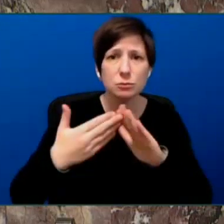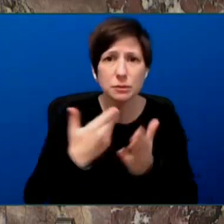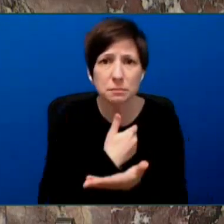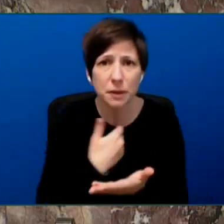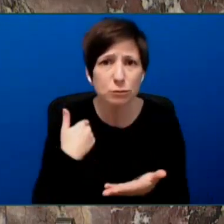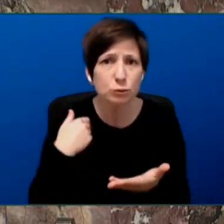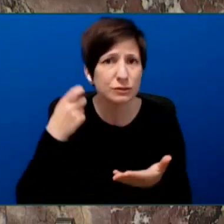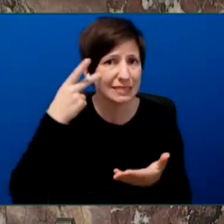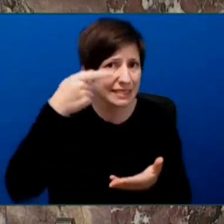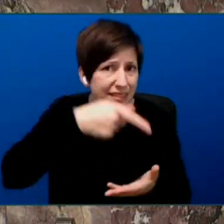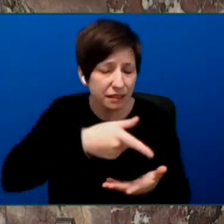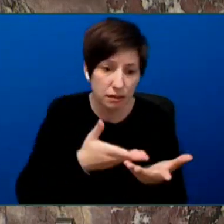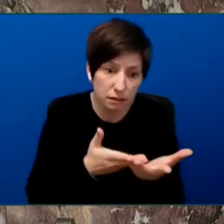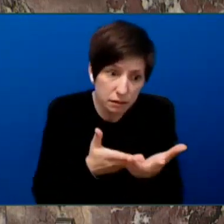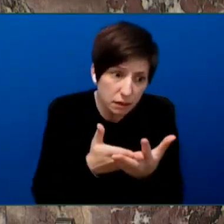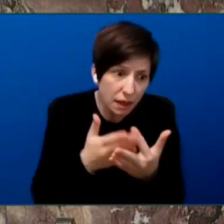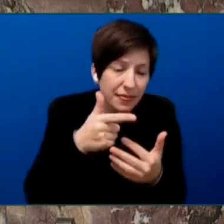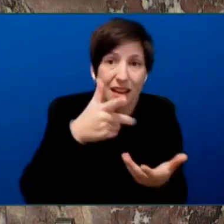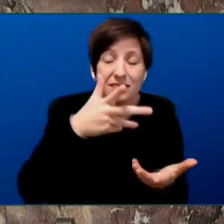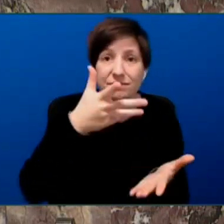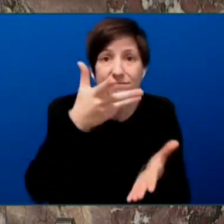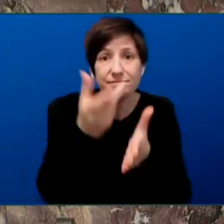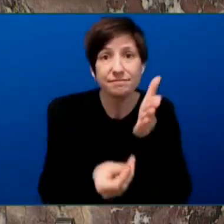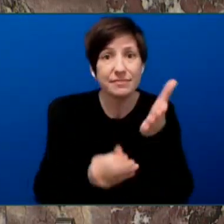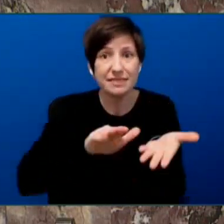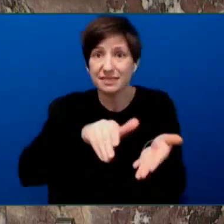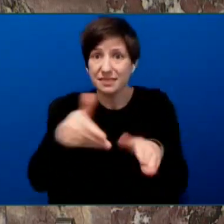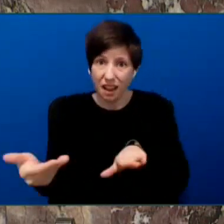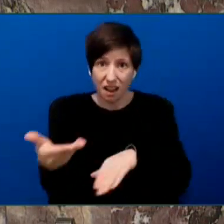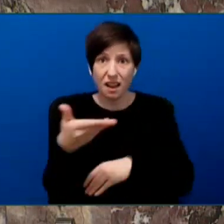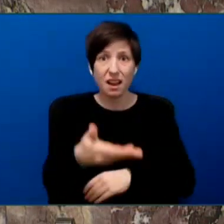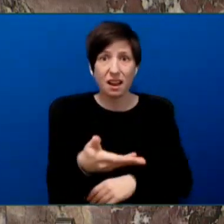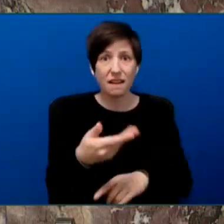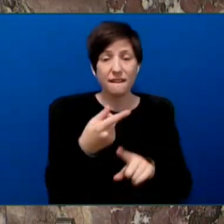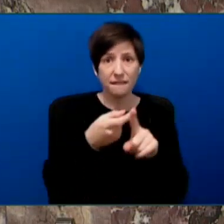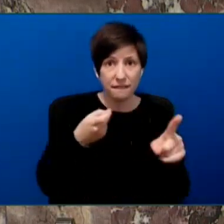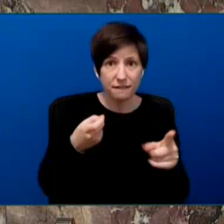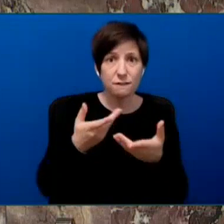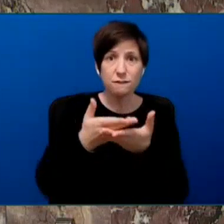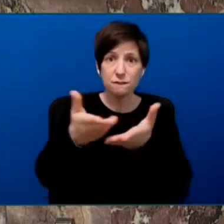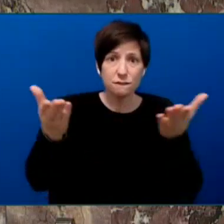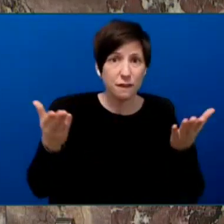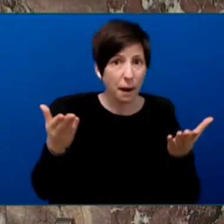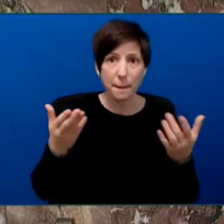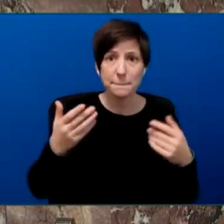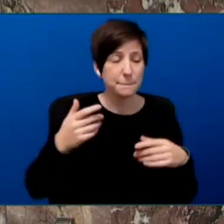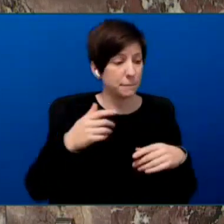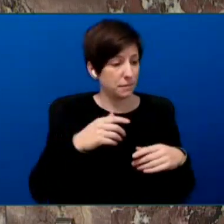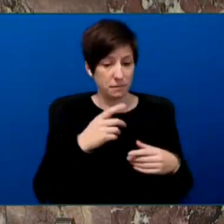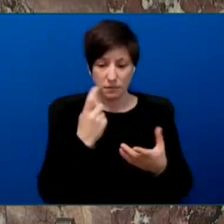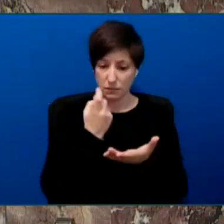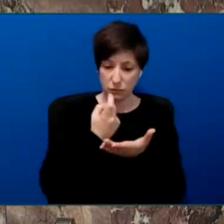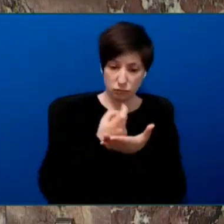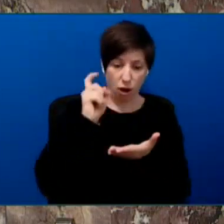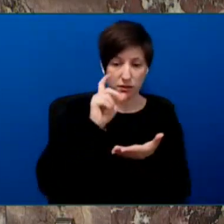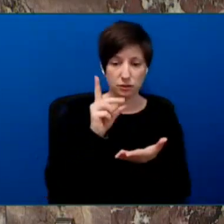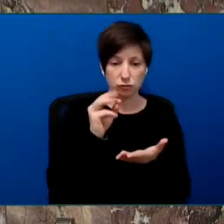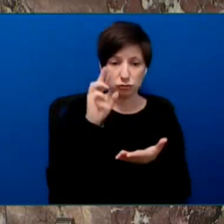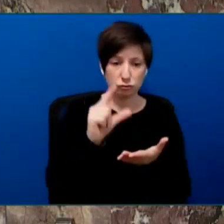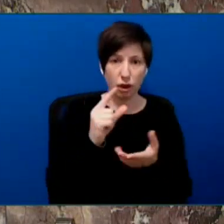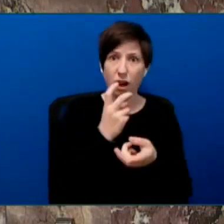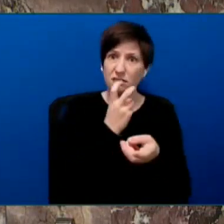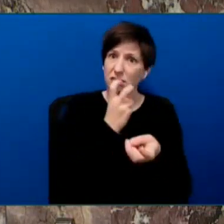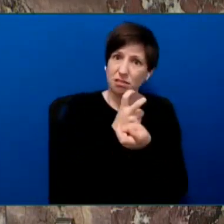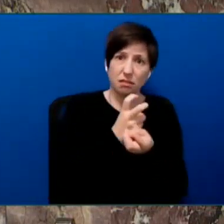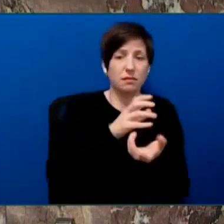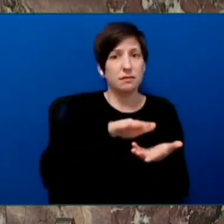impacted and die as a result of a volatile, unrelenting, toxic drug crisis that poses one of the most